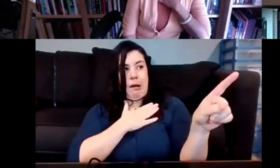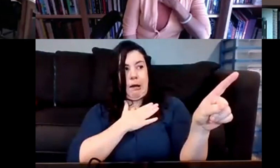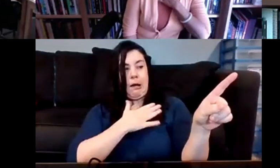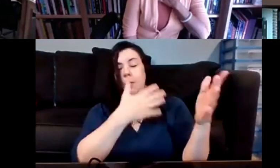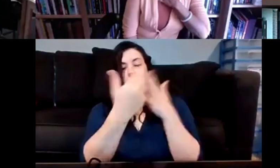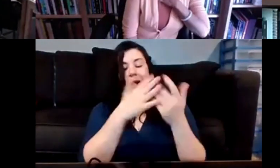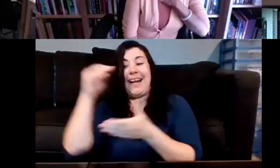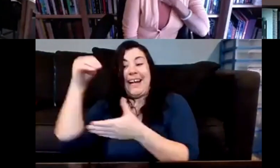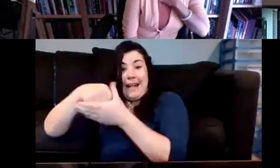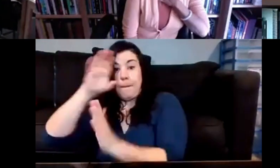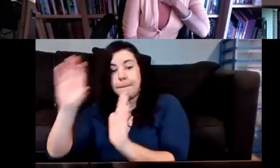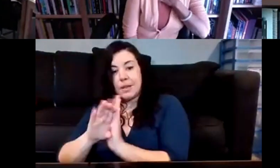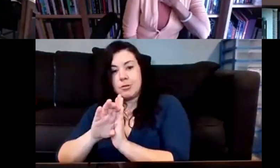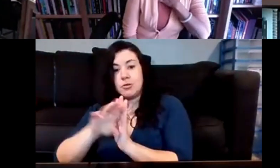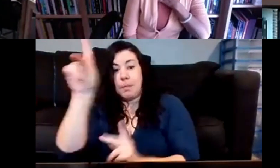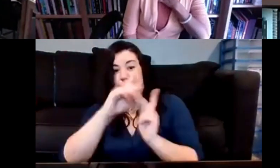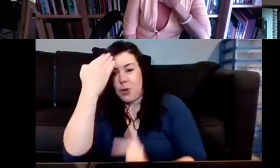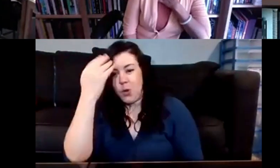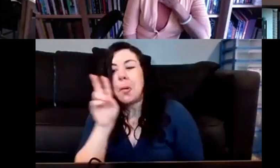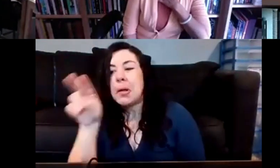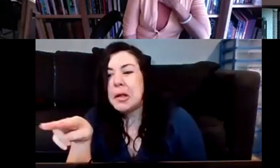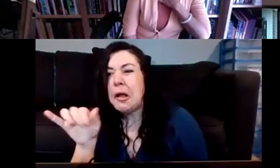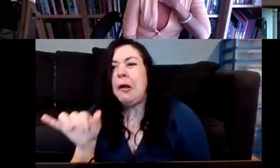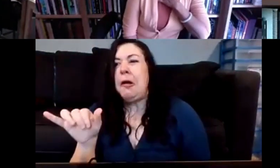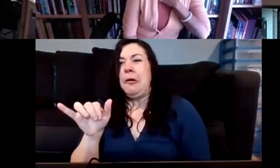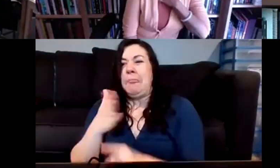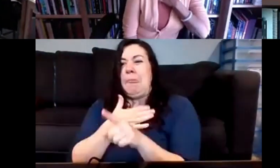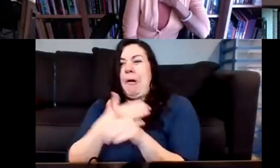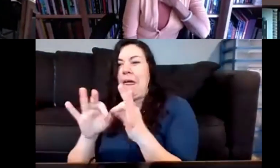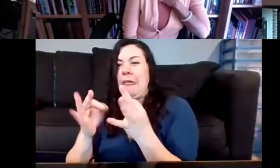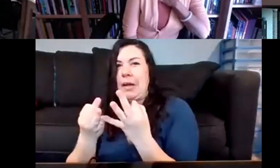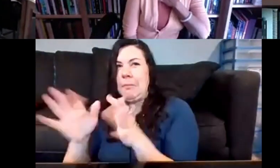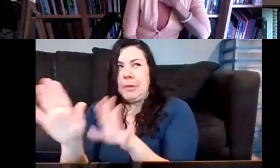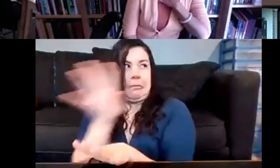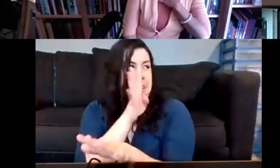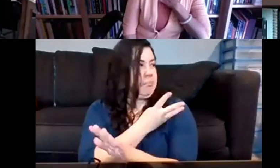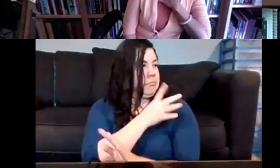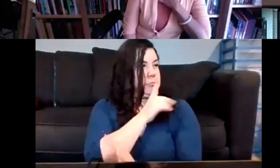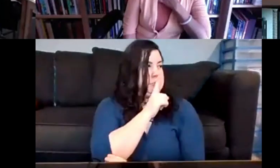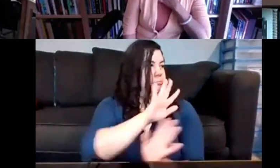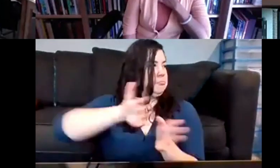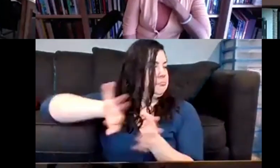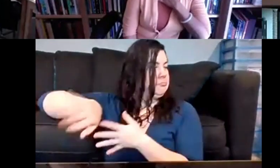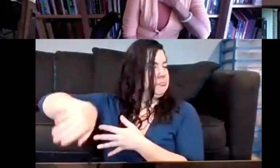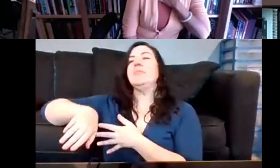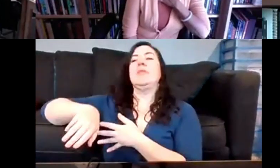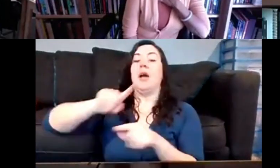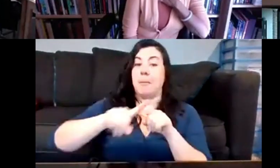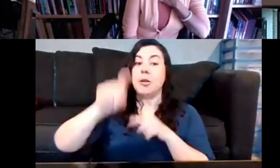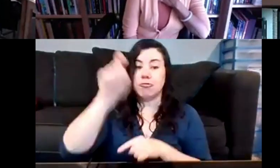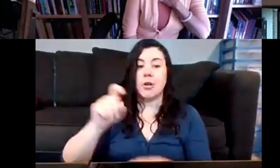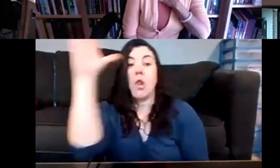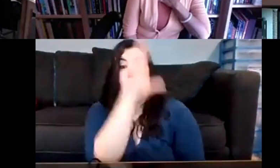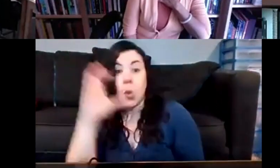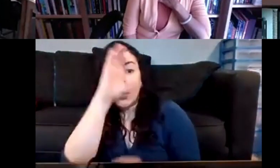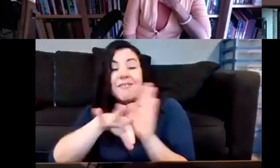People know who they are. The project should be to track those people down, those mementos that people